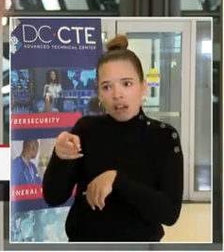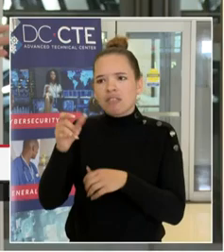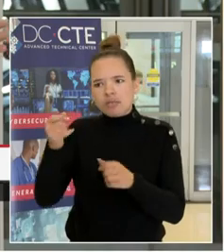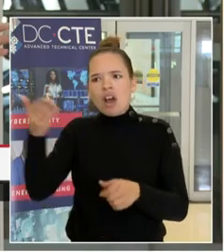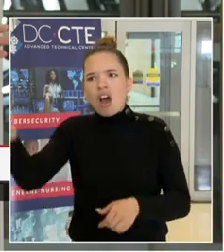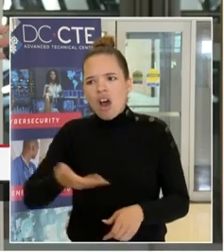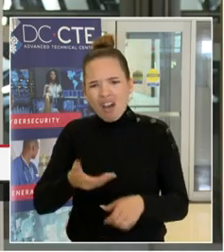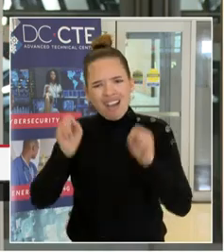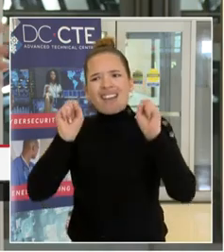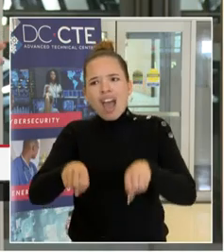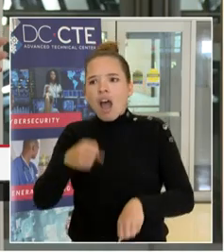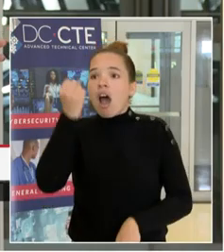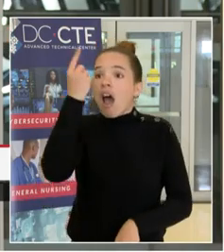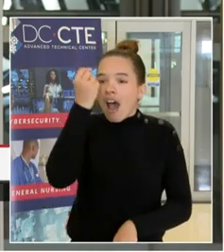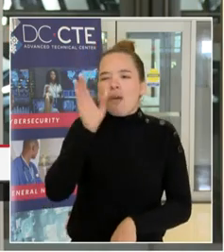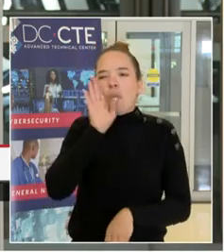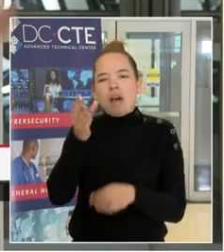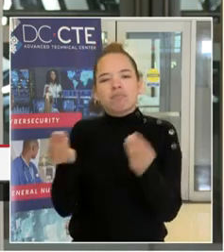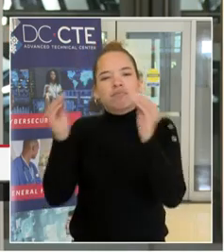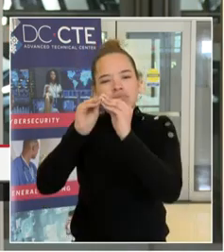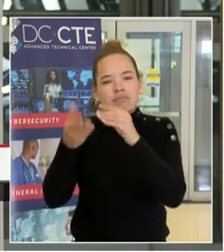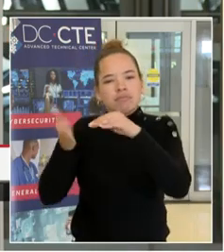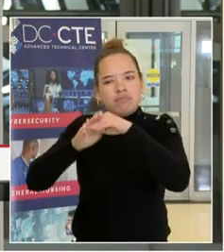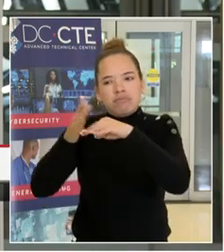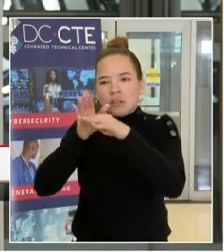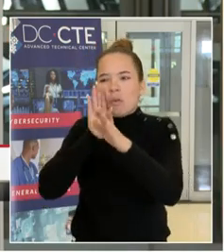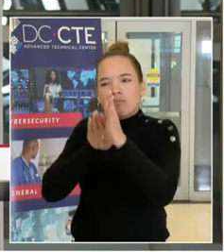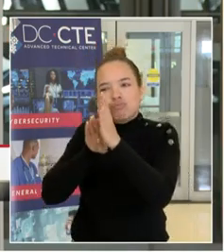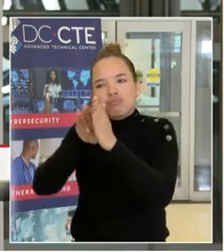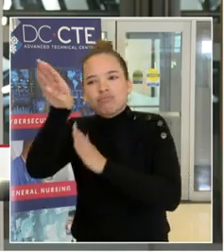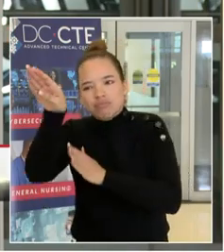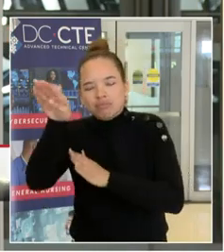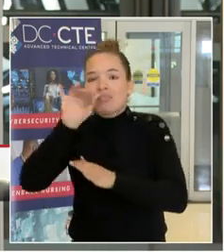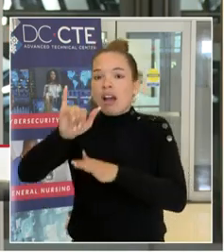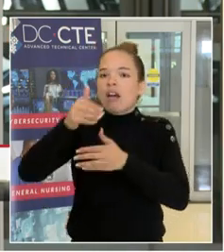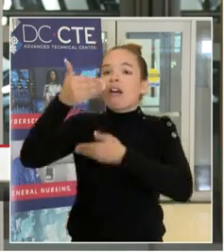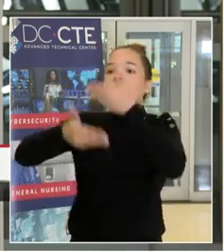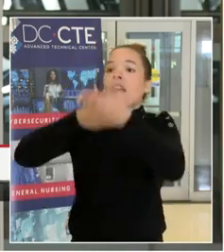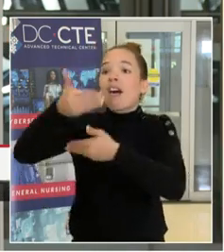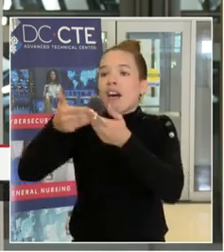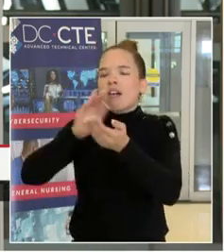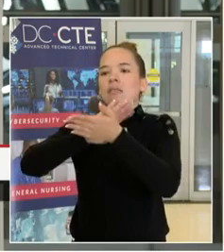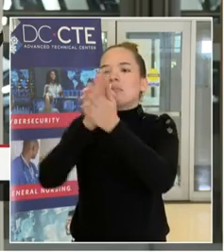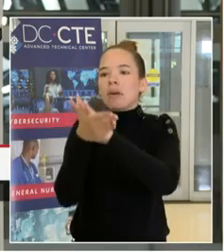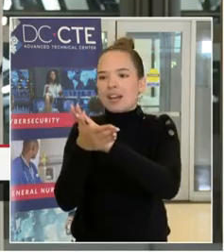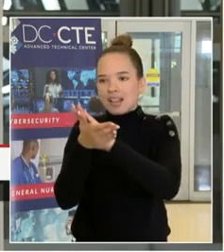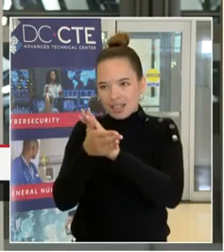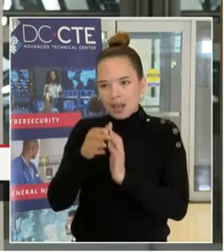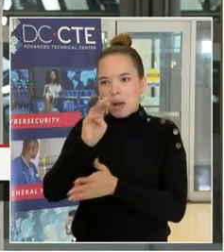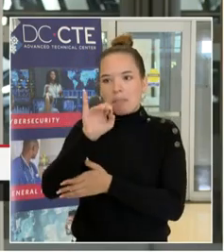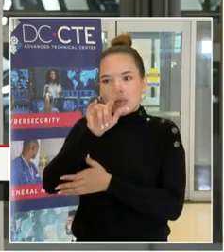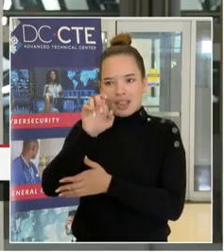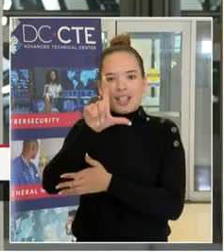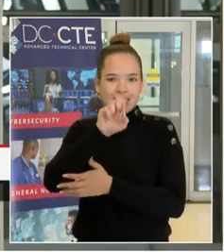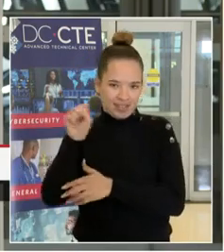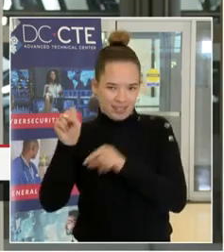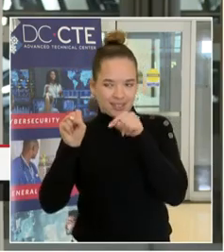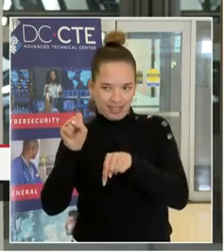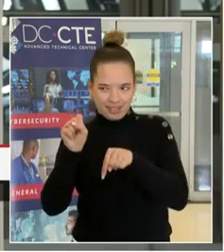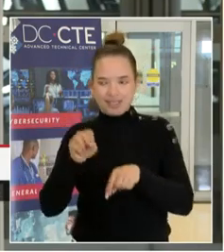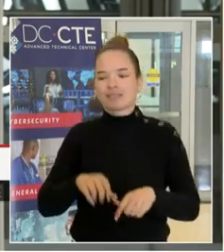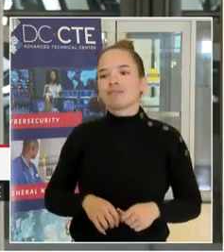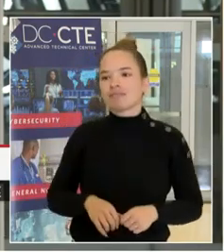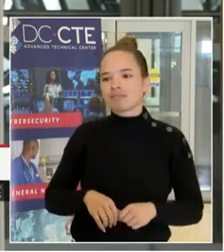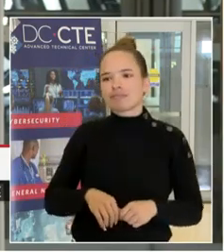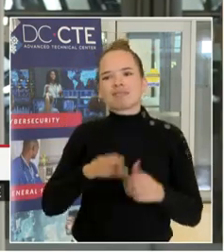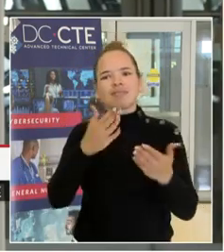is the true pathway to the middle class. That's why we're all involved in this work. And so thank you again for taking time this morning to meet our students,